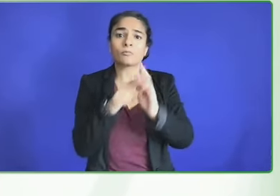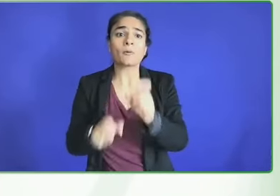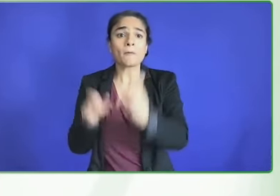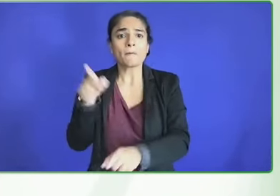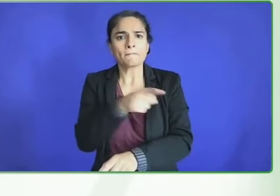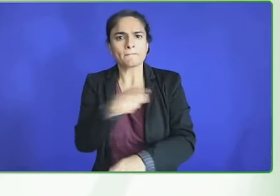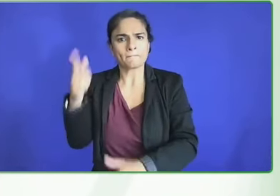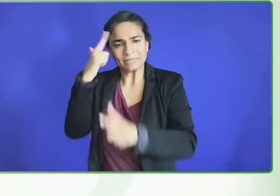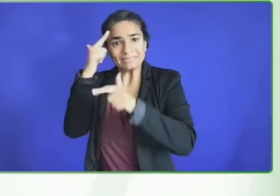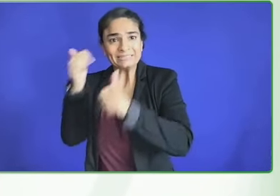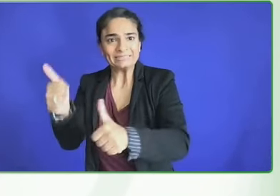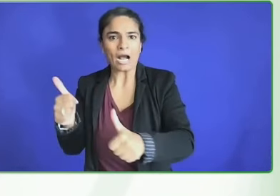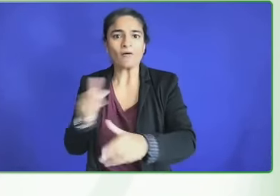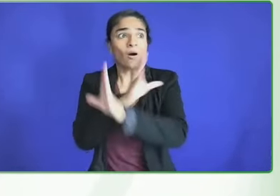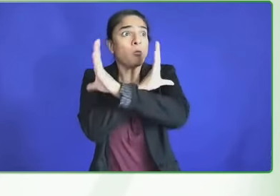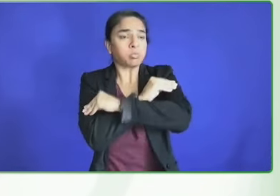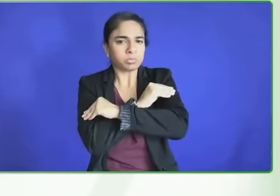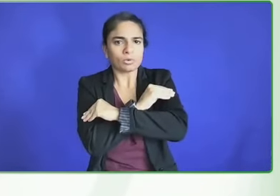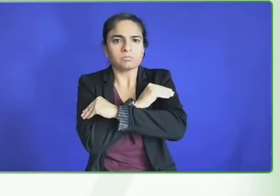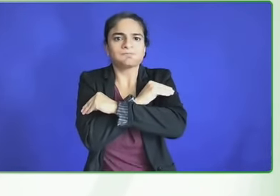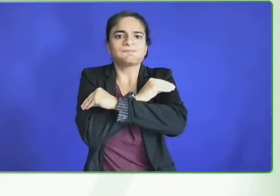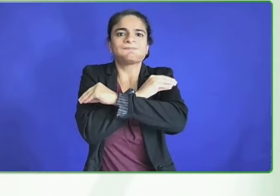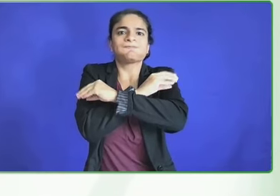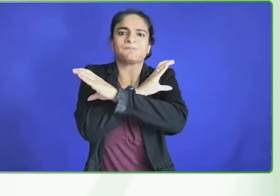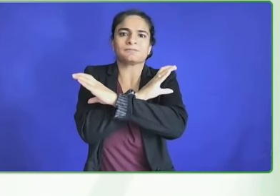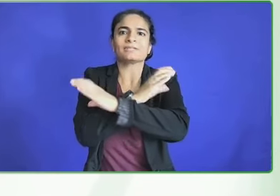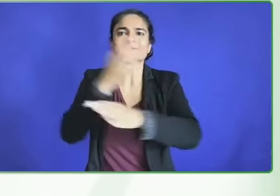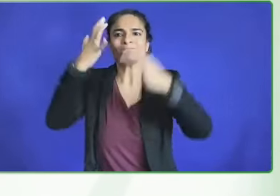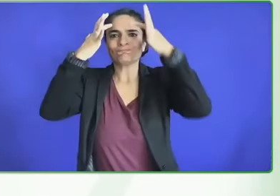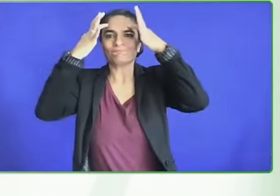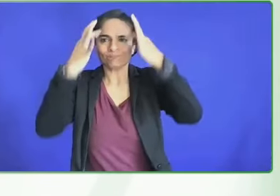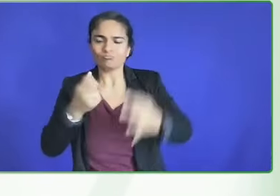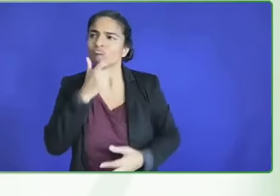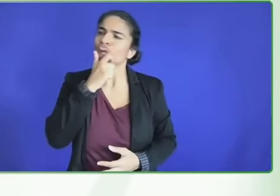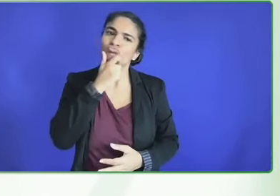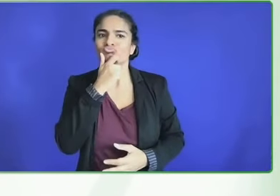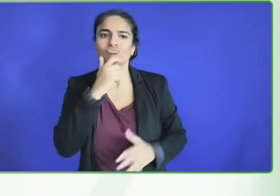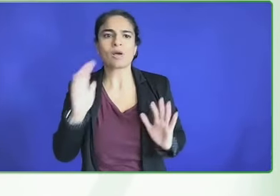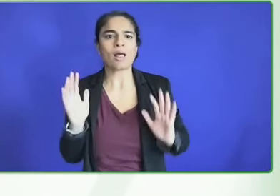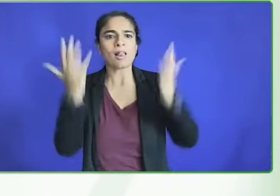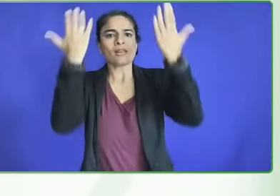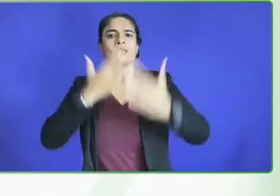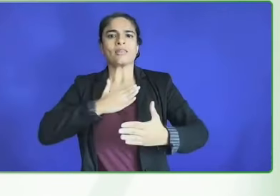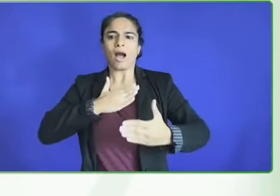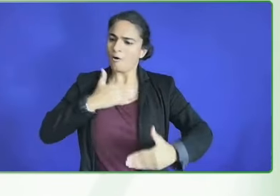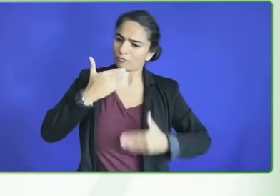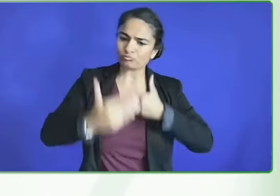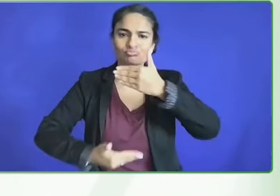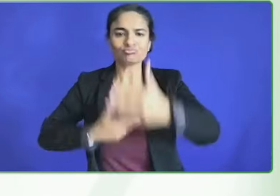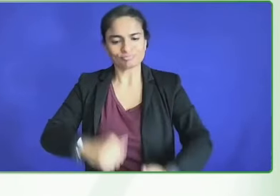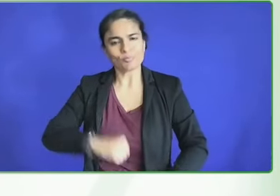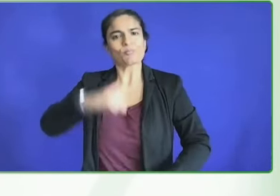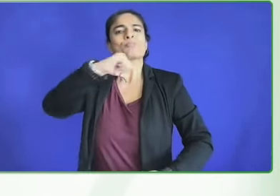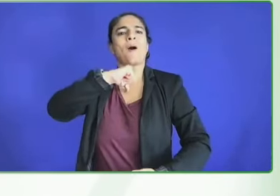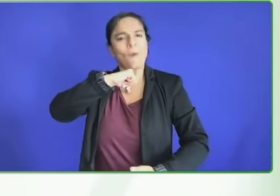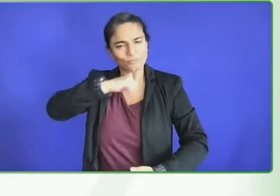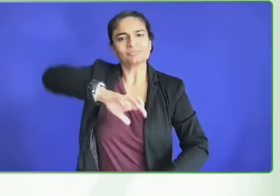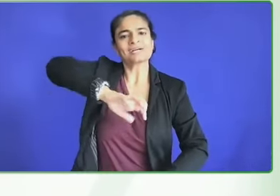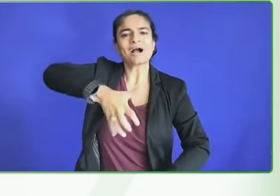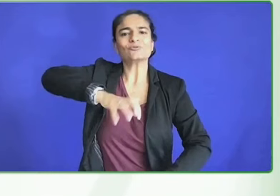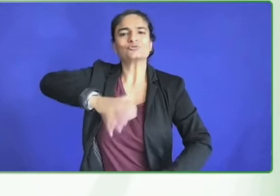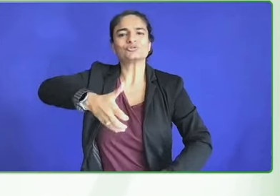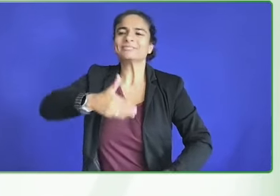the status approach of the wardship system to a more flexible approach, whereby capacity is assessed on an issue